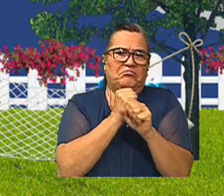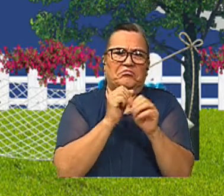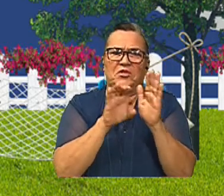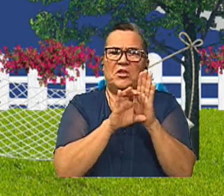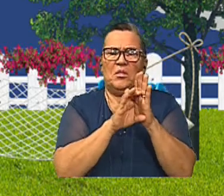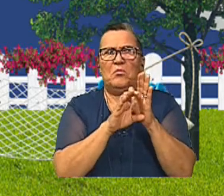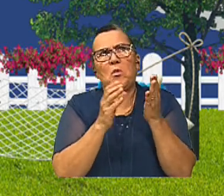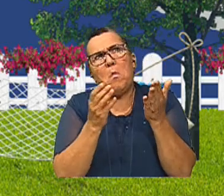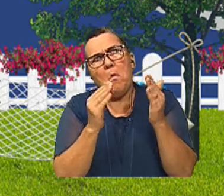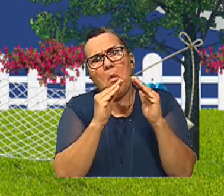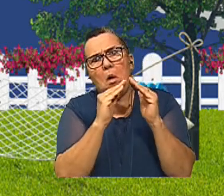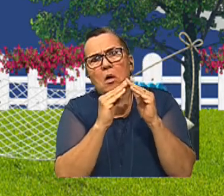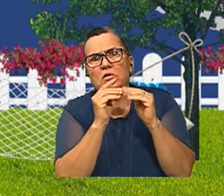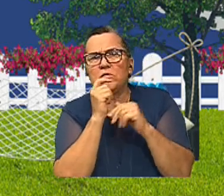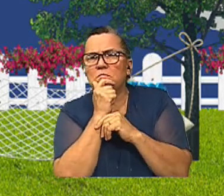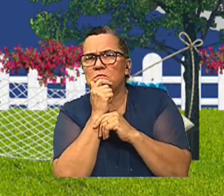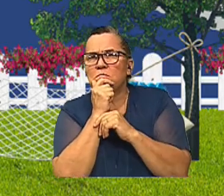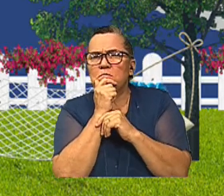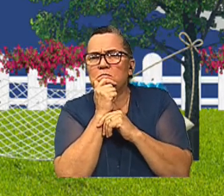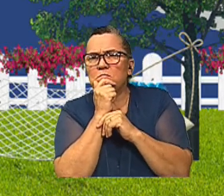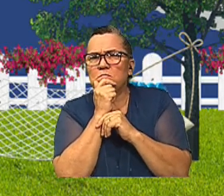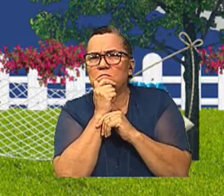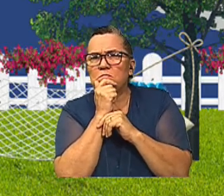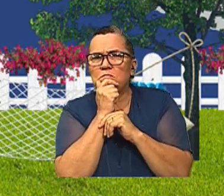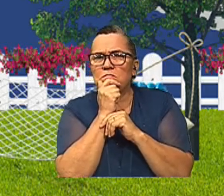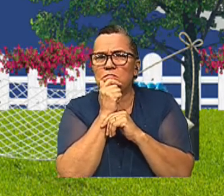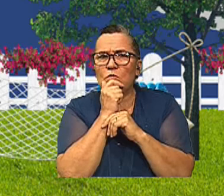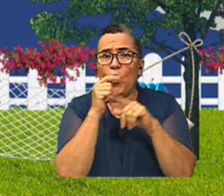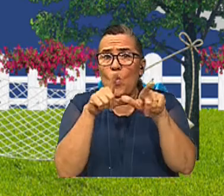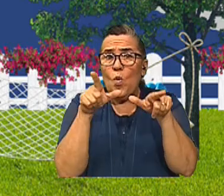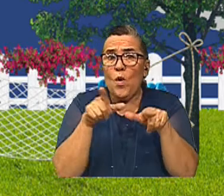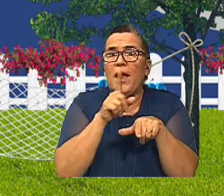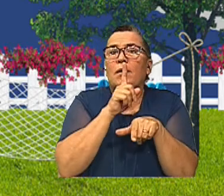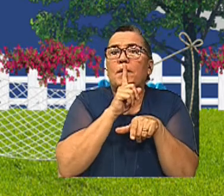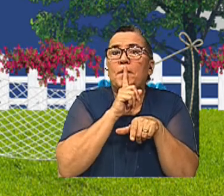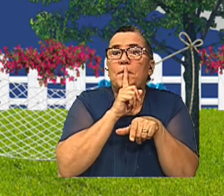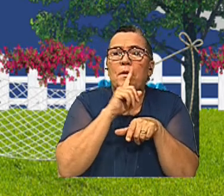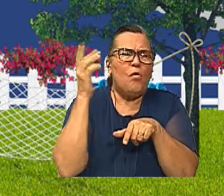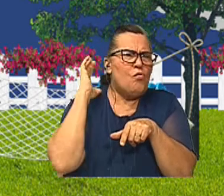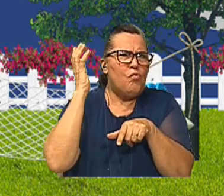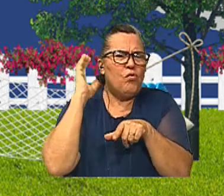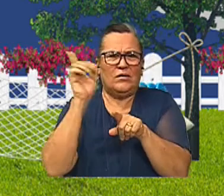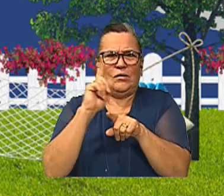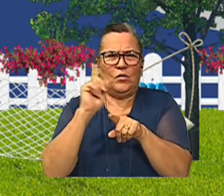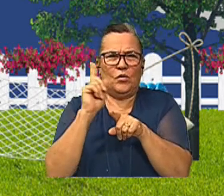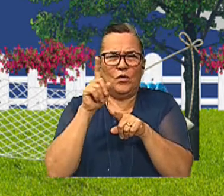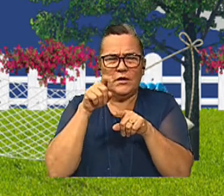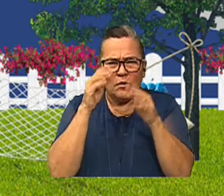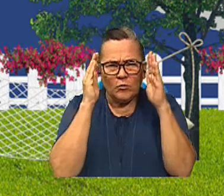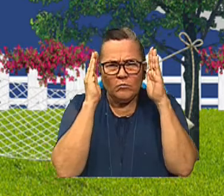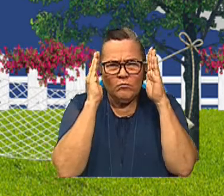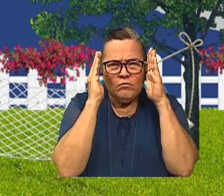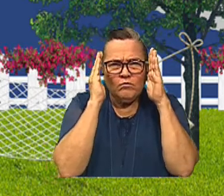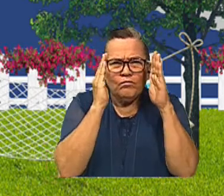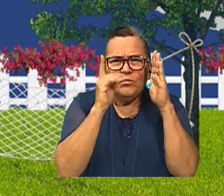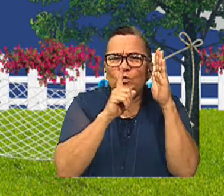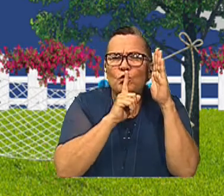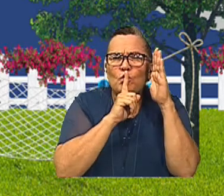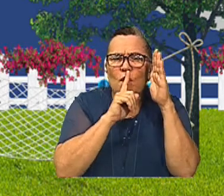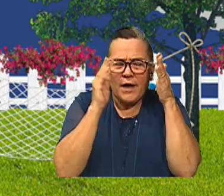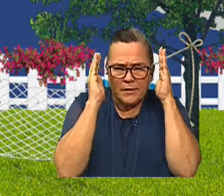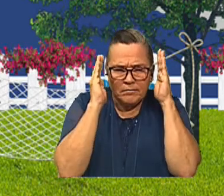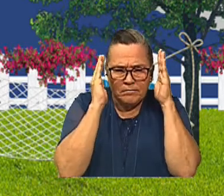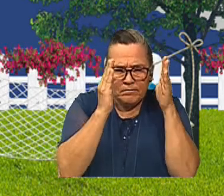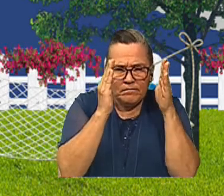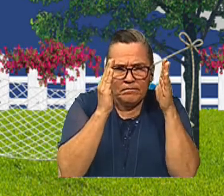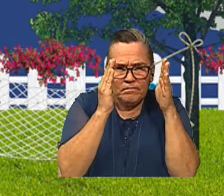at home. Pay attention, not a noisy place, because we need to be quiet, in a